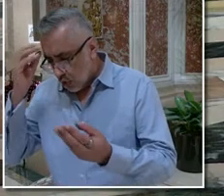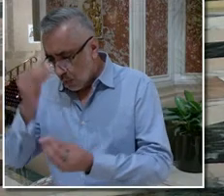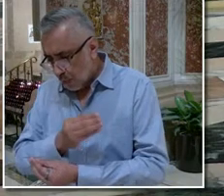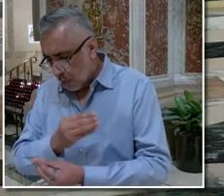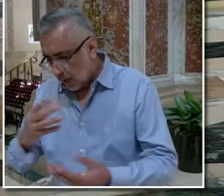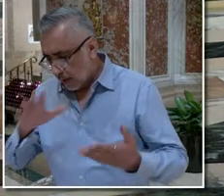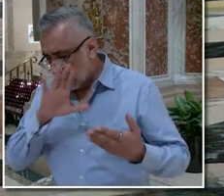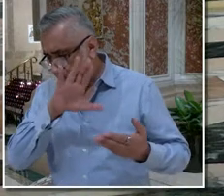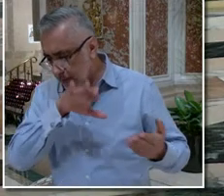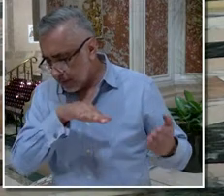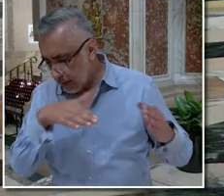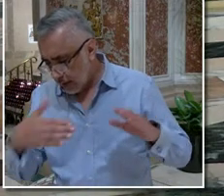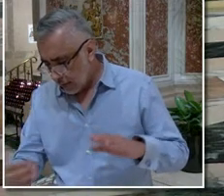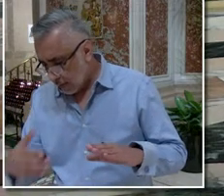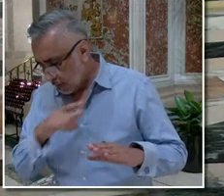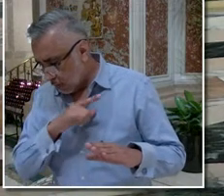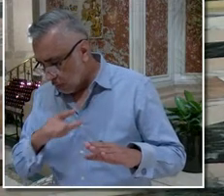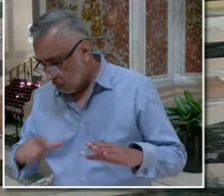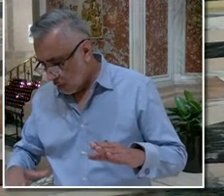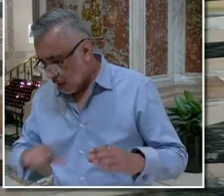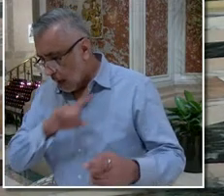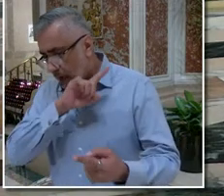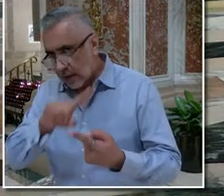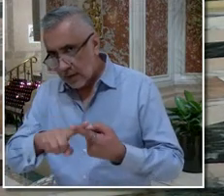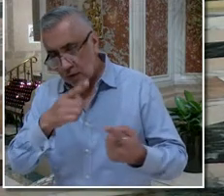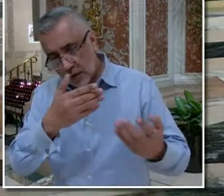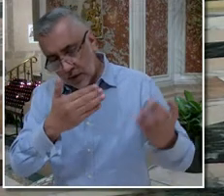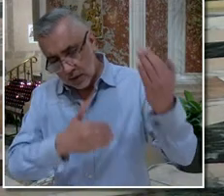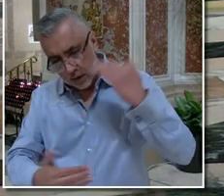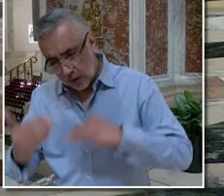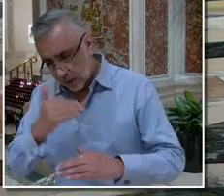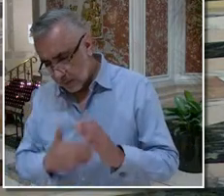proclaman la muerte del Señor hasta que vuelva.